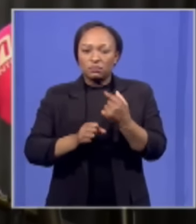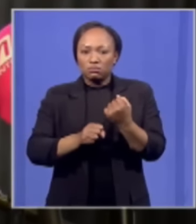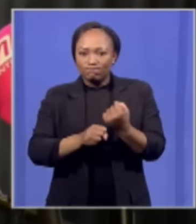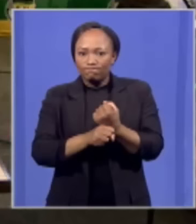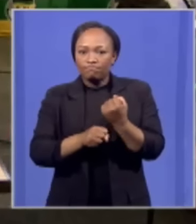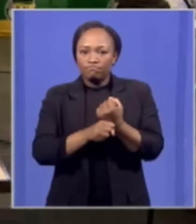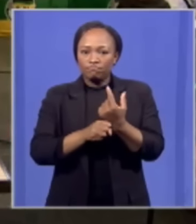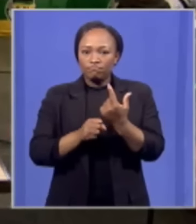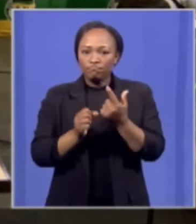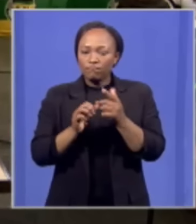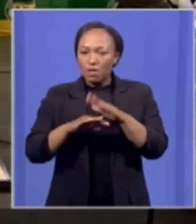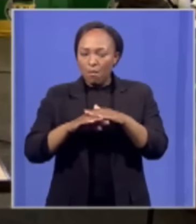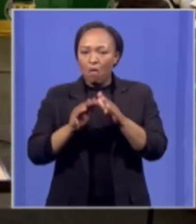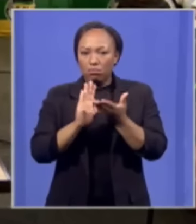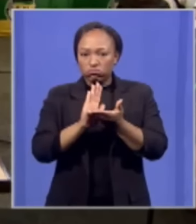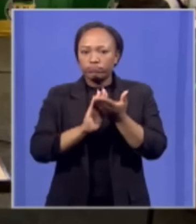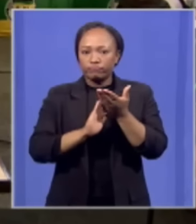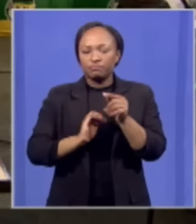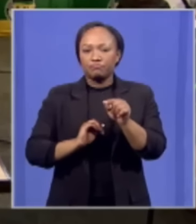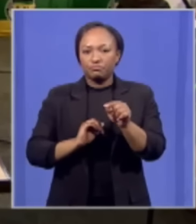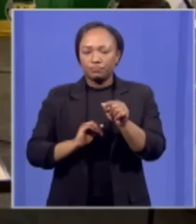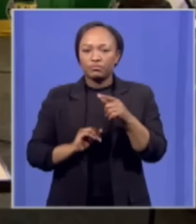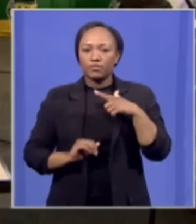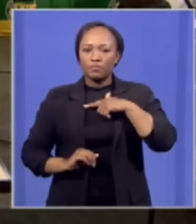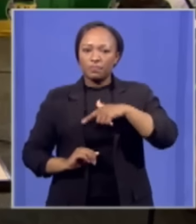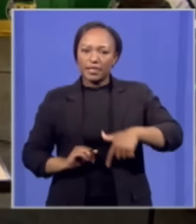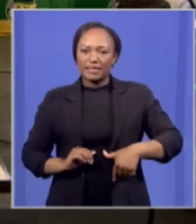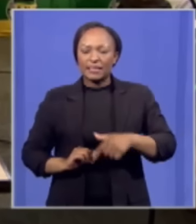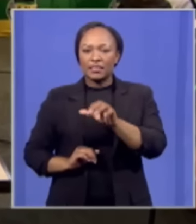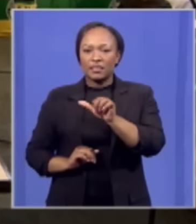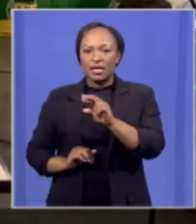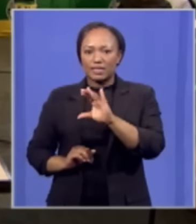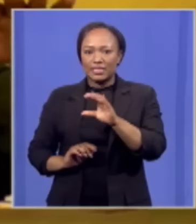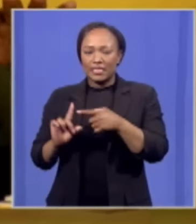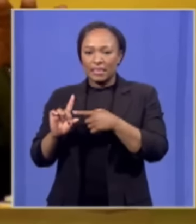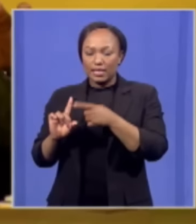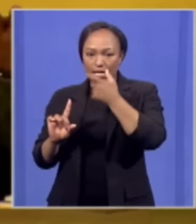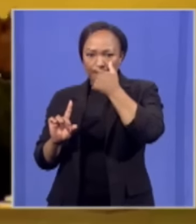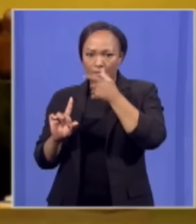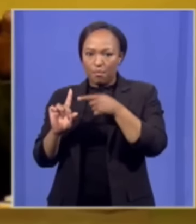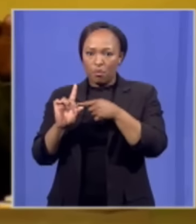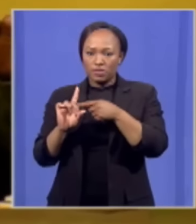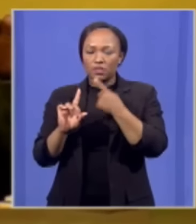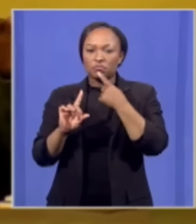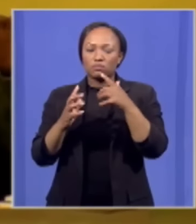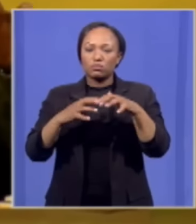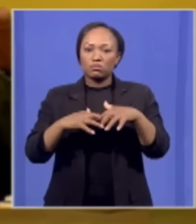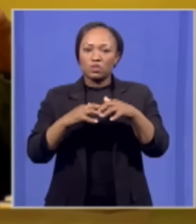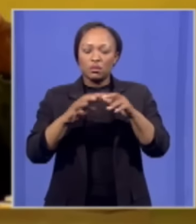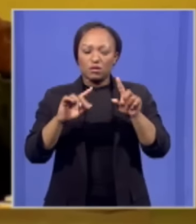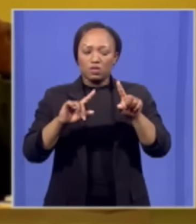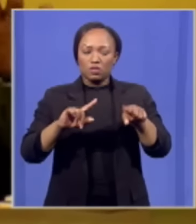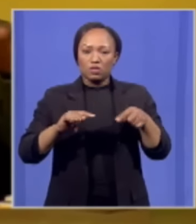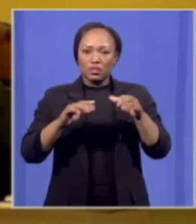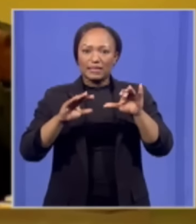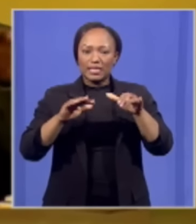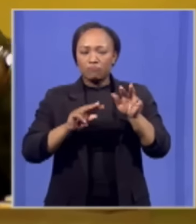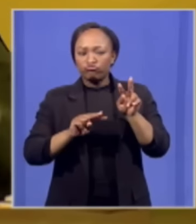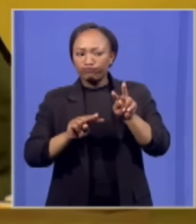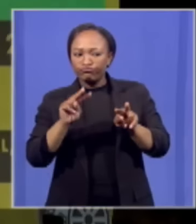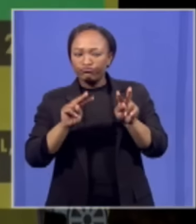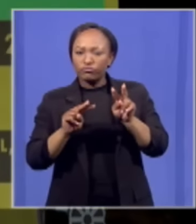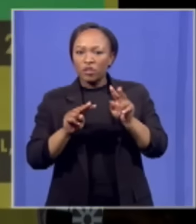to take. Mopresidente wa ANC Cyril Ramaphosa o re ho tla thewa sehlopha se tla hlahloba maikemisetso a kgolo ya moruo